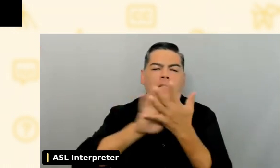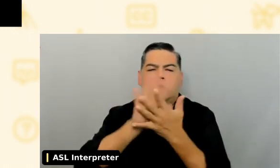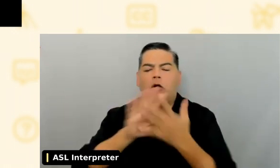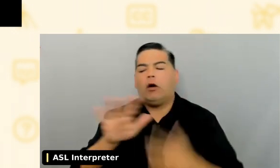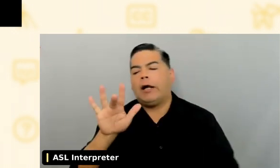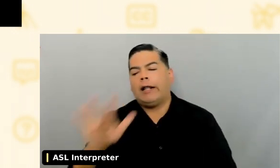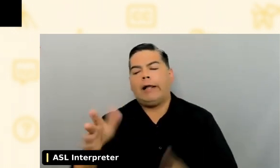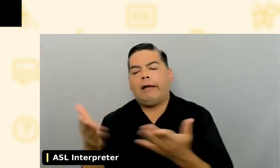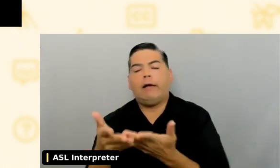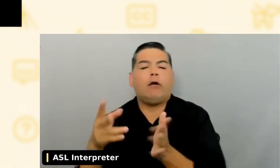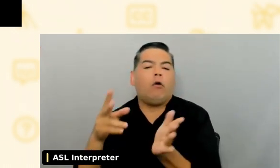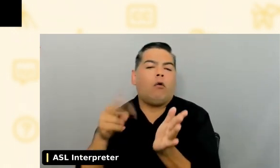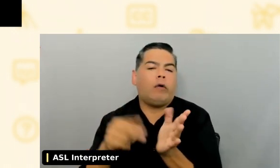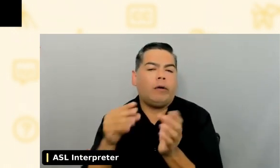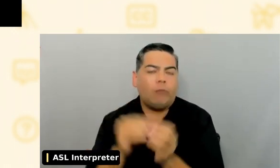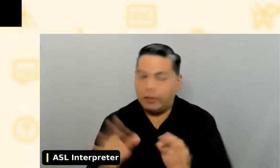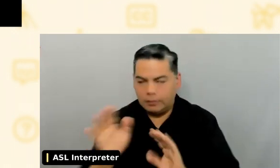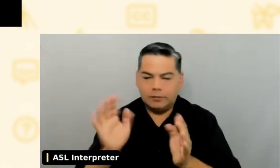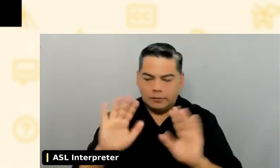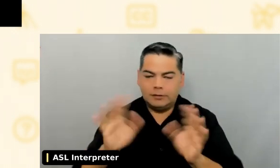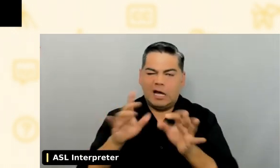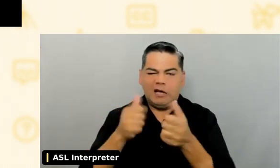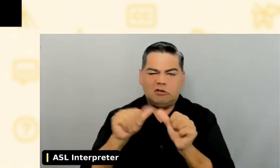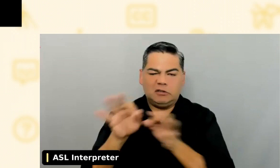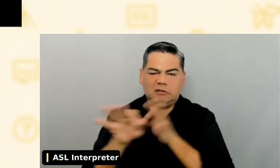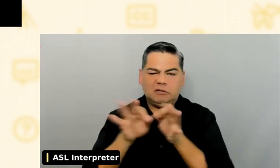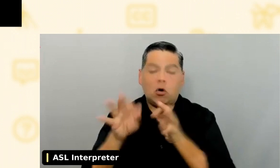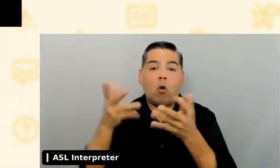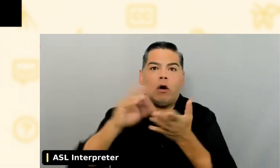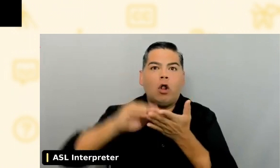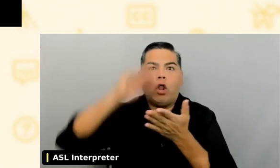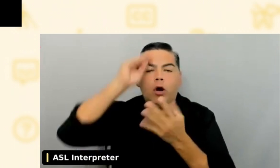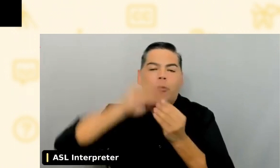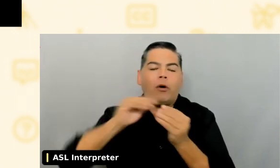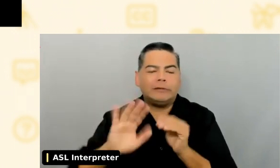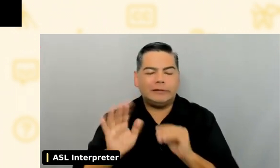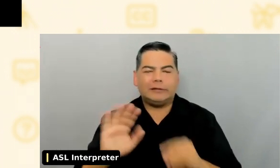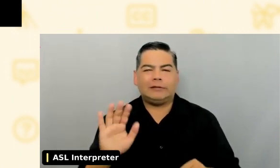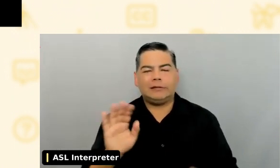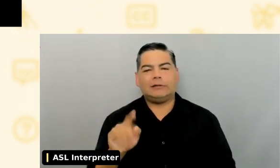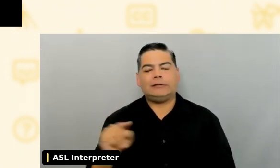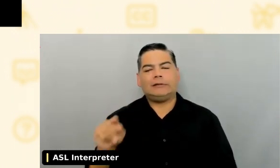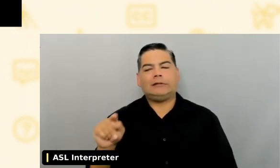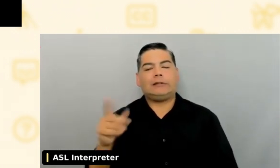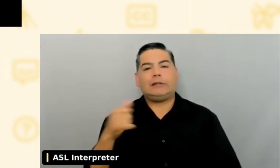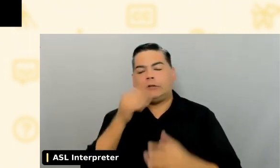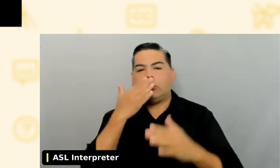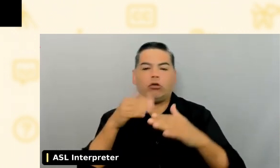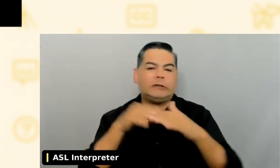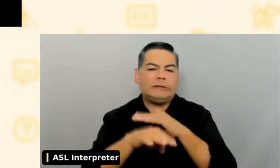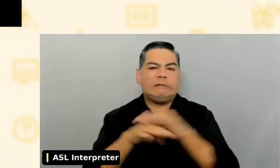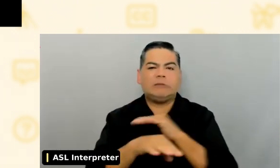or read more or learn more. So those are not very accessible